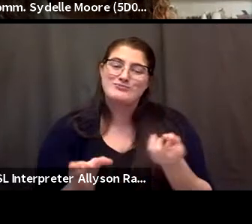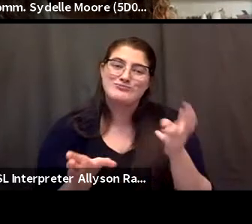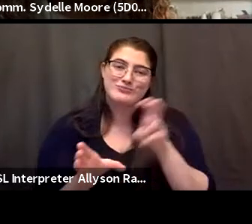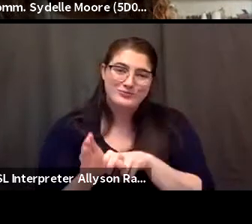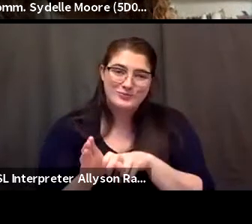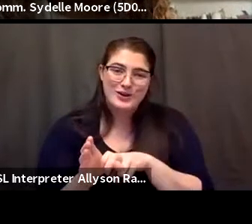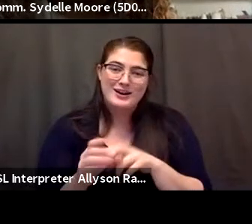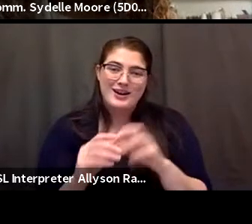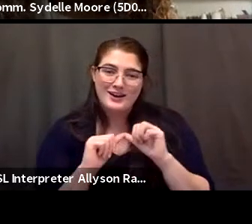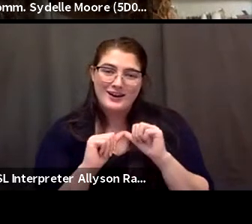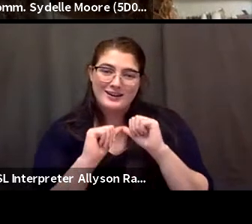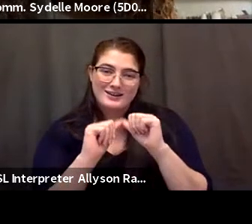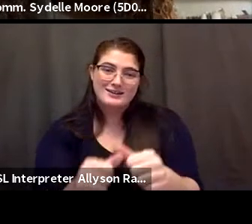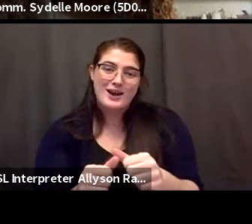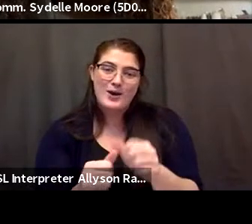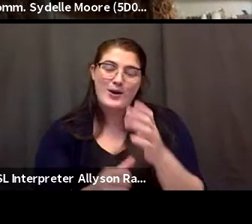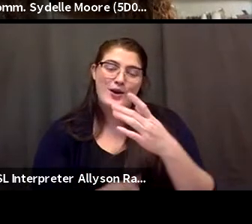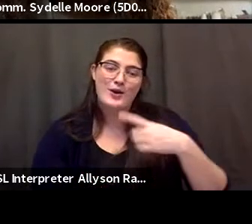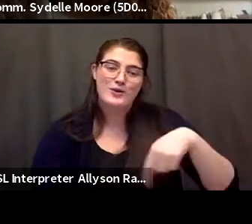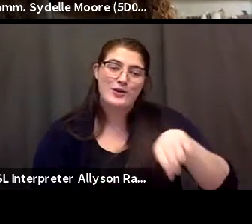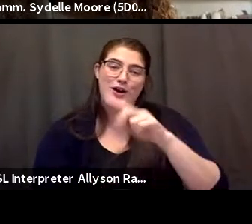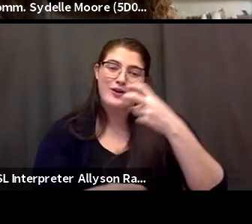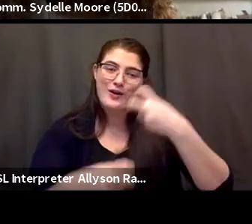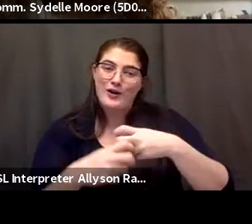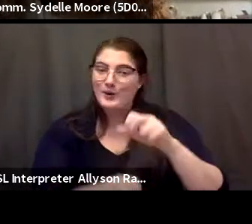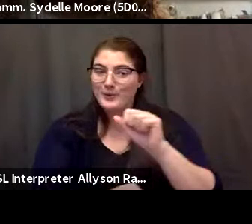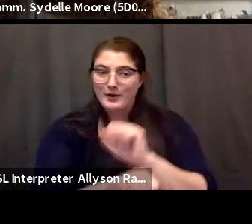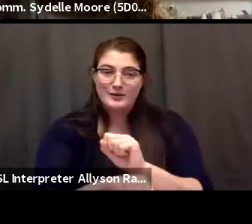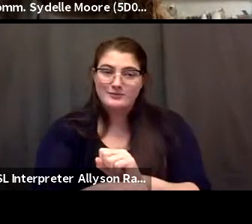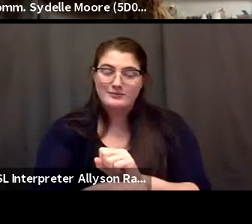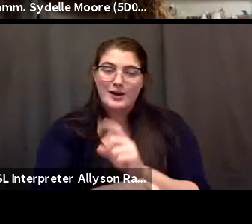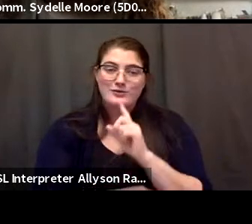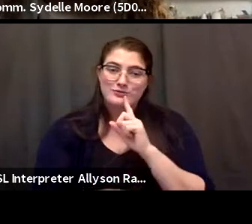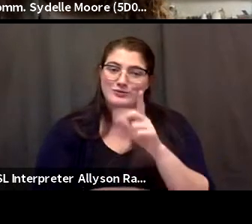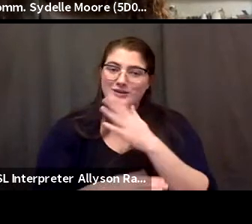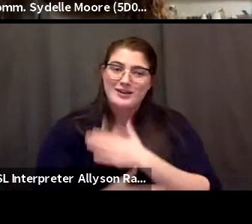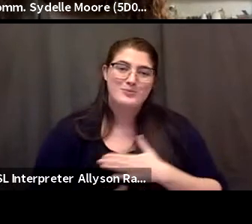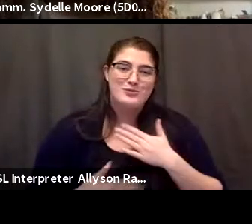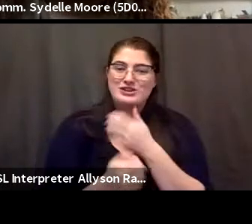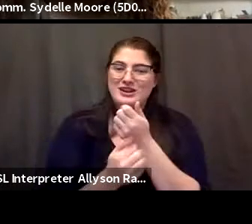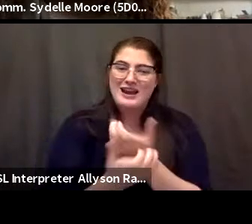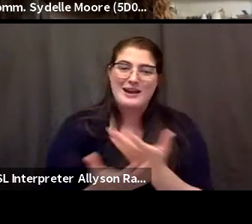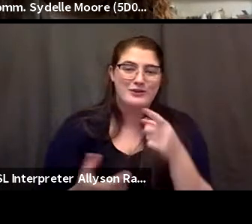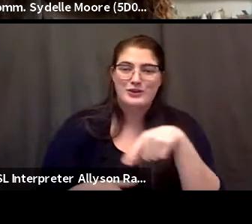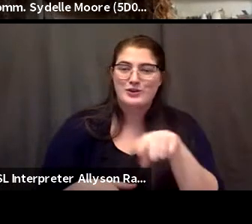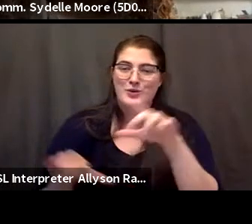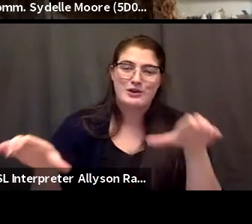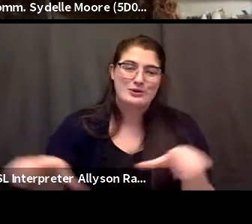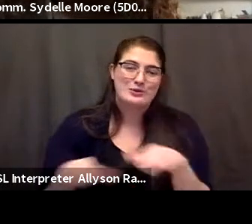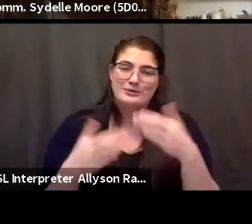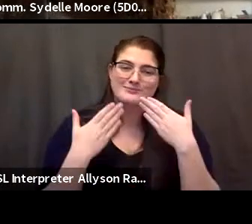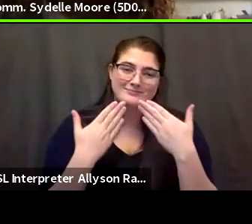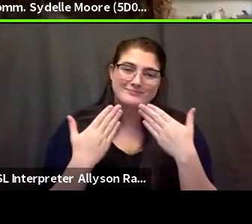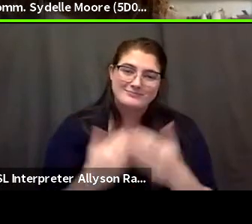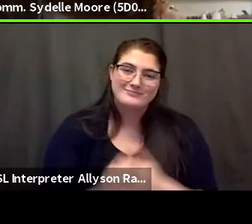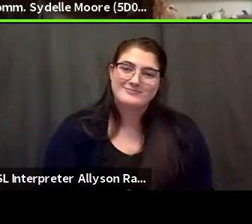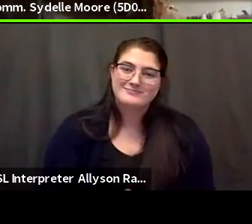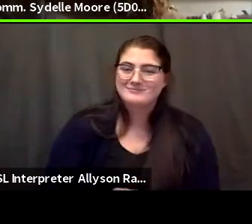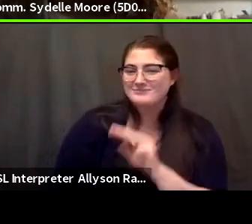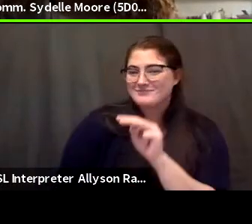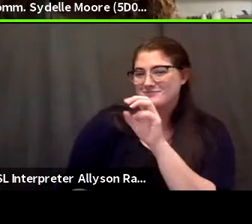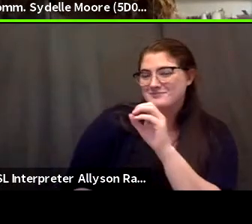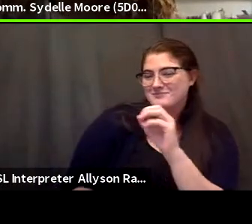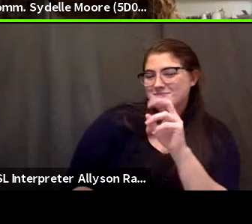and continuing you guys' hard work. I just really appreciate everything that you all did. Oh, well, thank